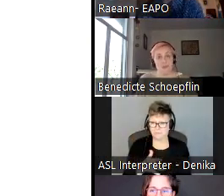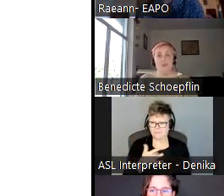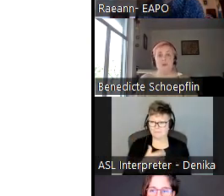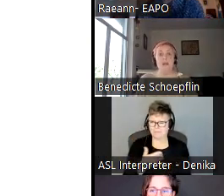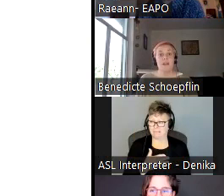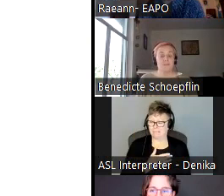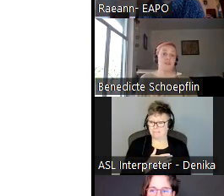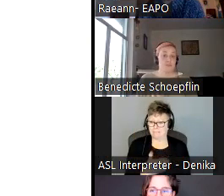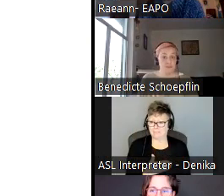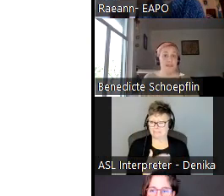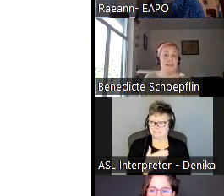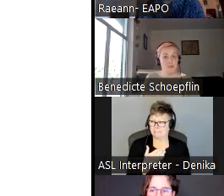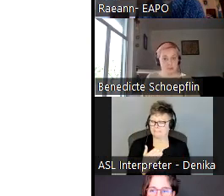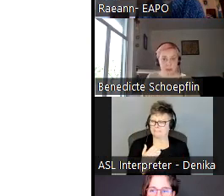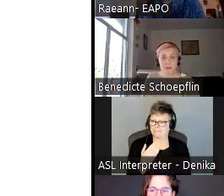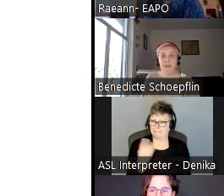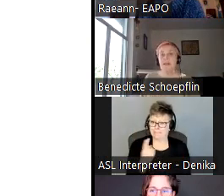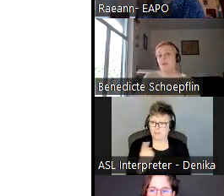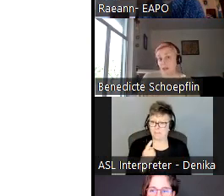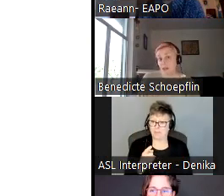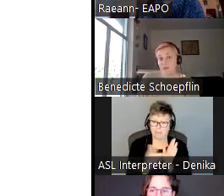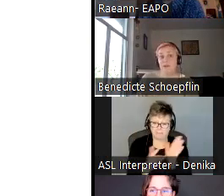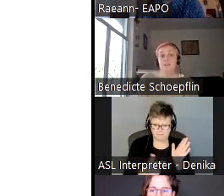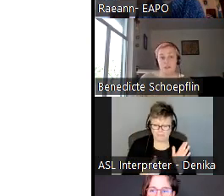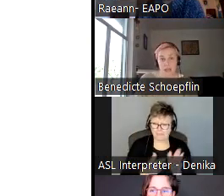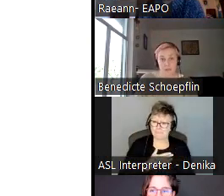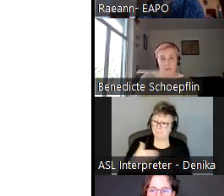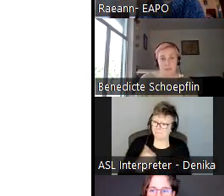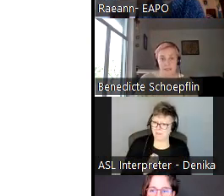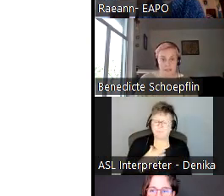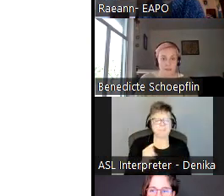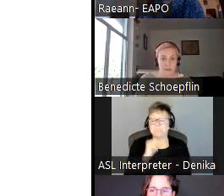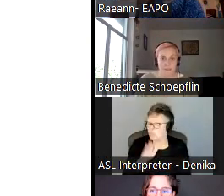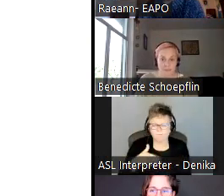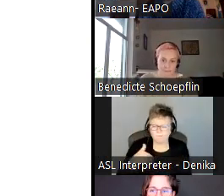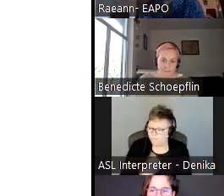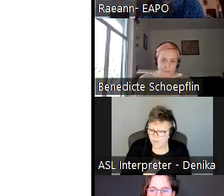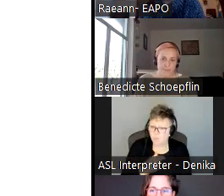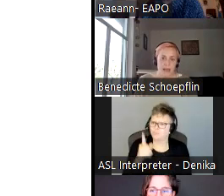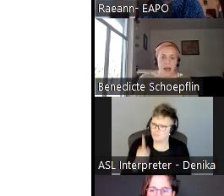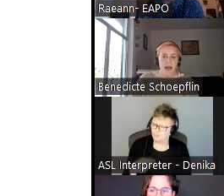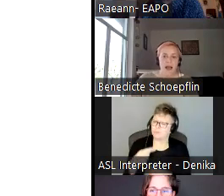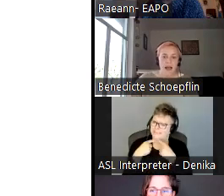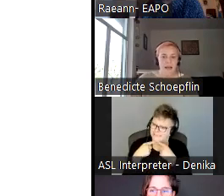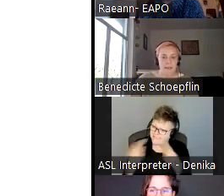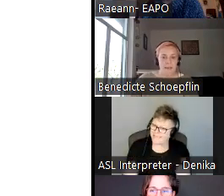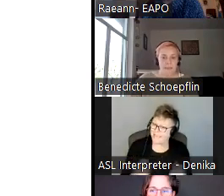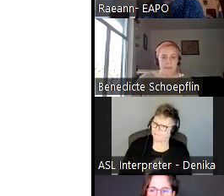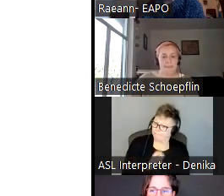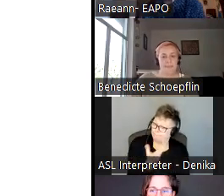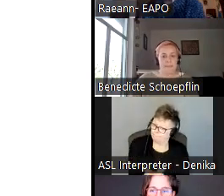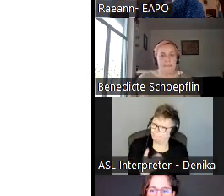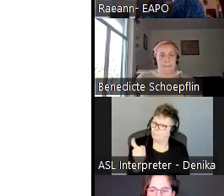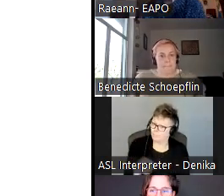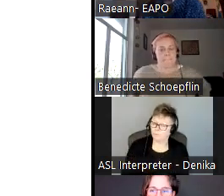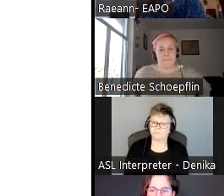happened to you, or especially if you feel like it's your fault, but it's not your fault, and you should absolutely tell people. Yes. Yeah. And the